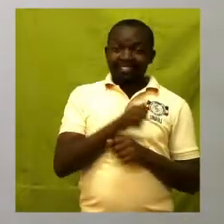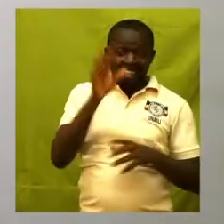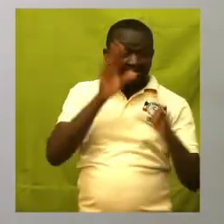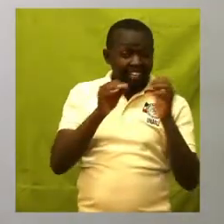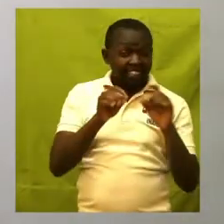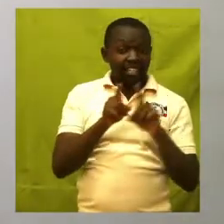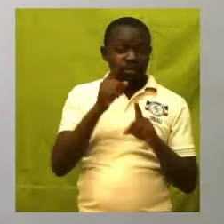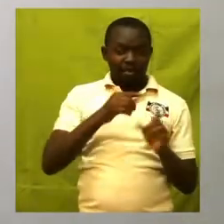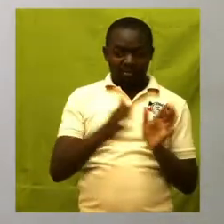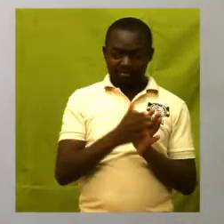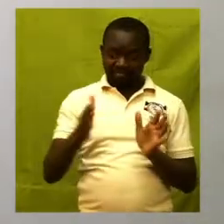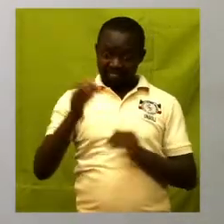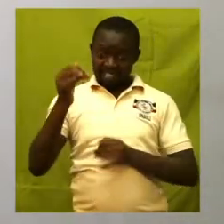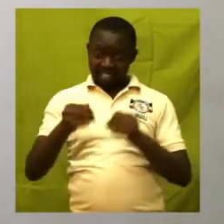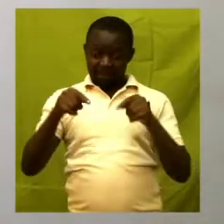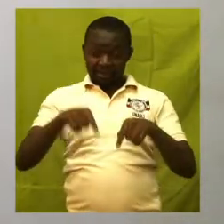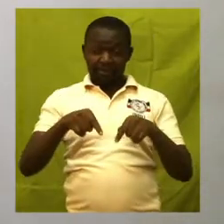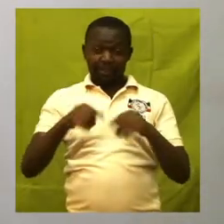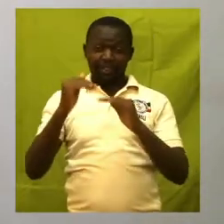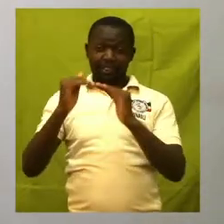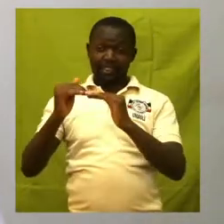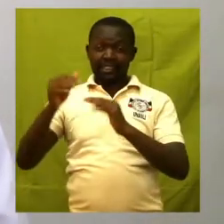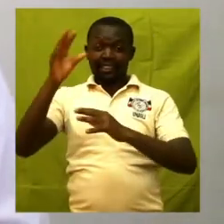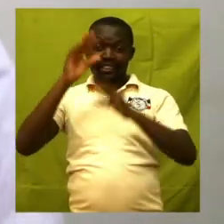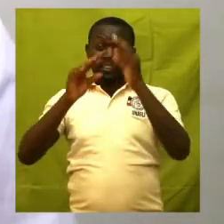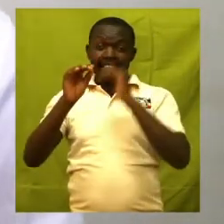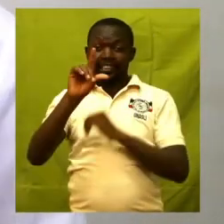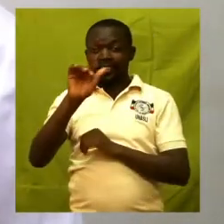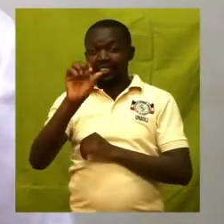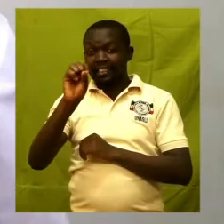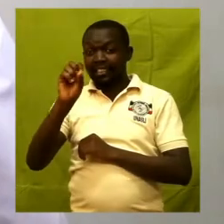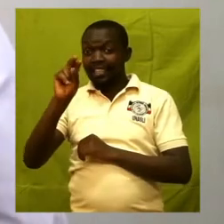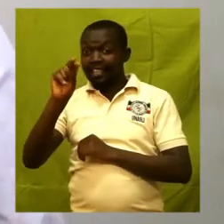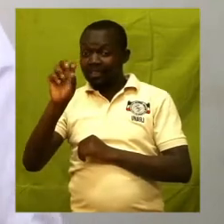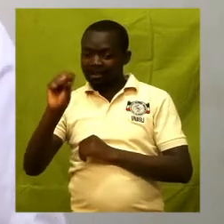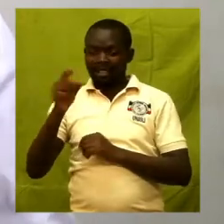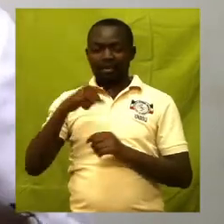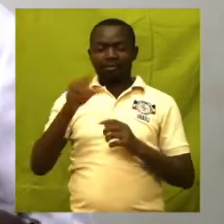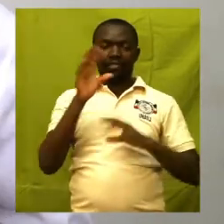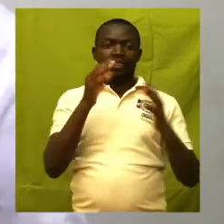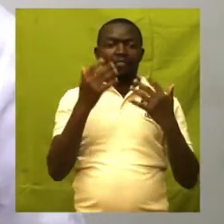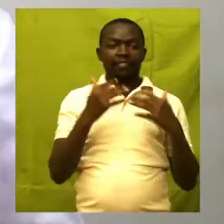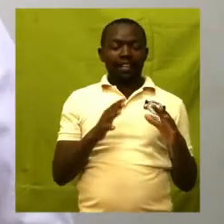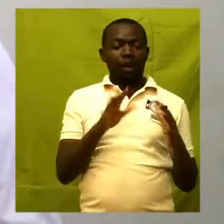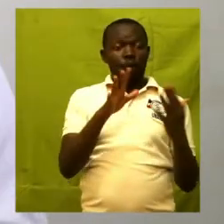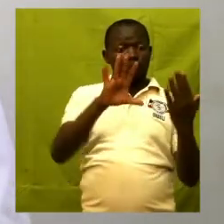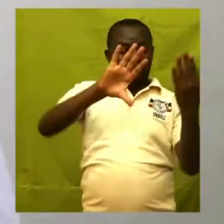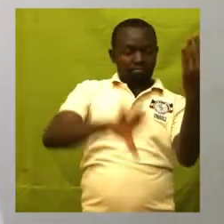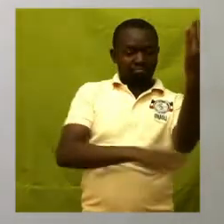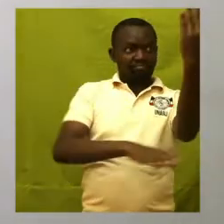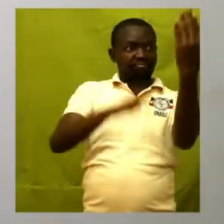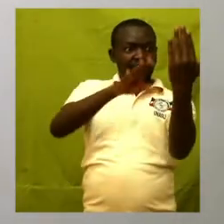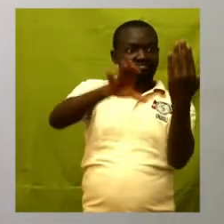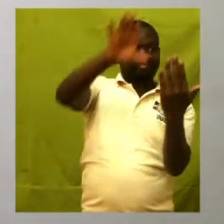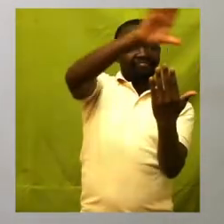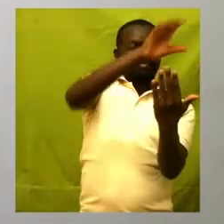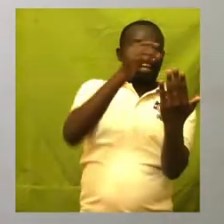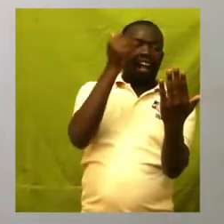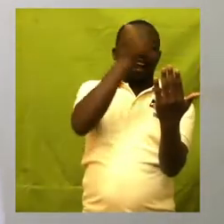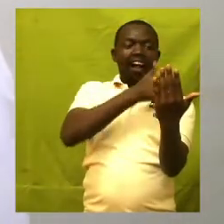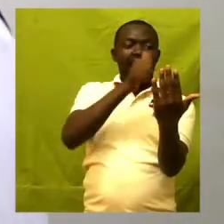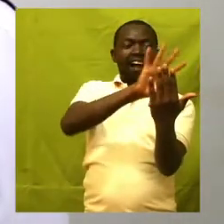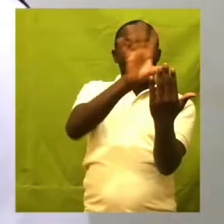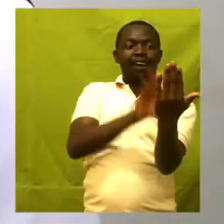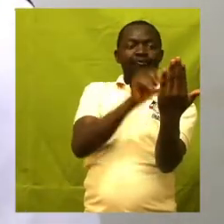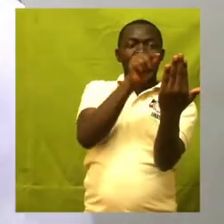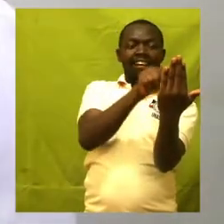discussed the water bodies that surround Africa, and we have talked about their uses. We have located them